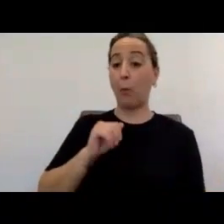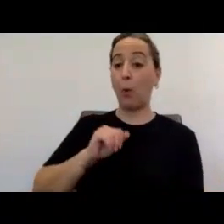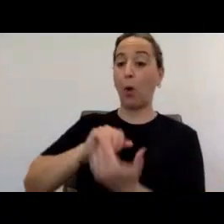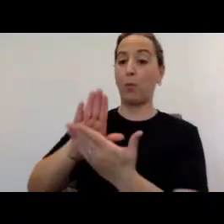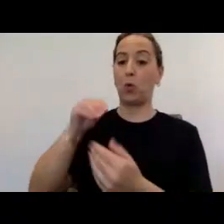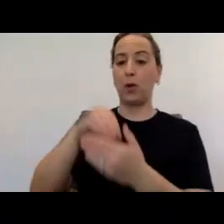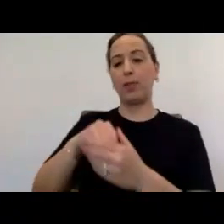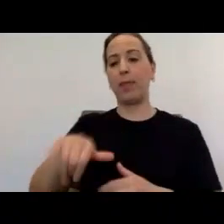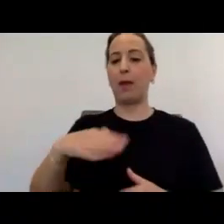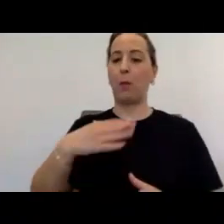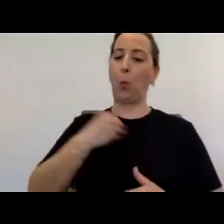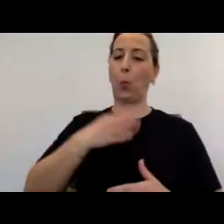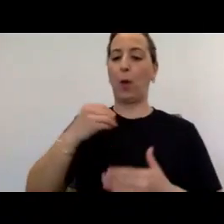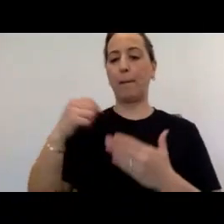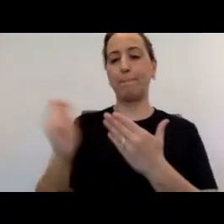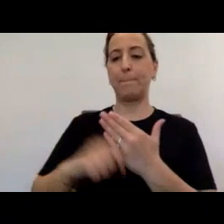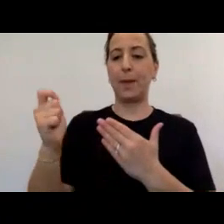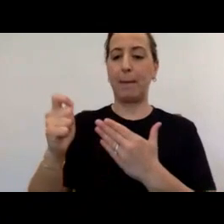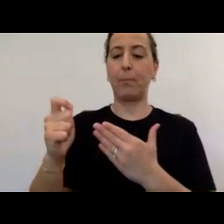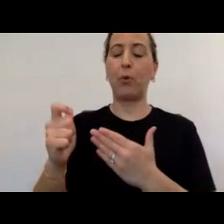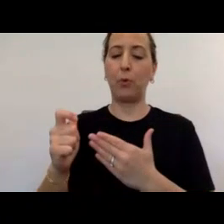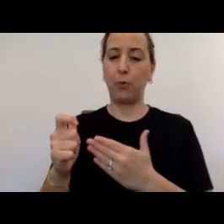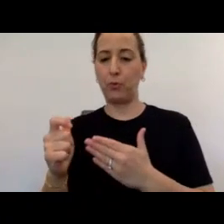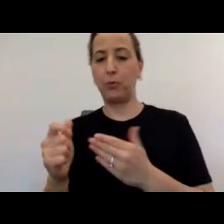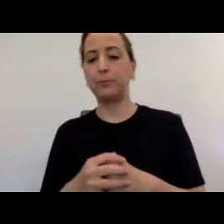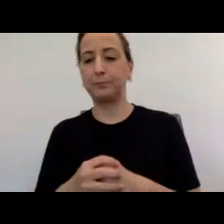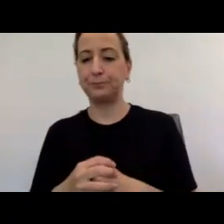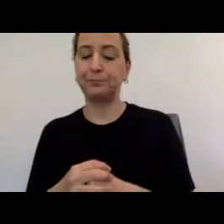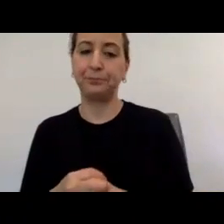paper that I referred to just a minute ago.